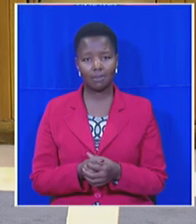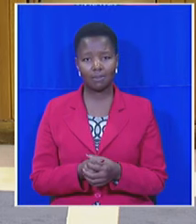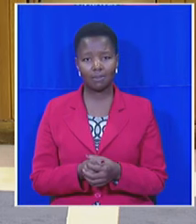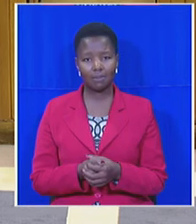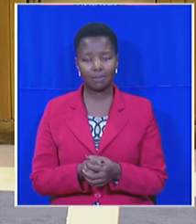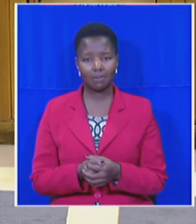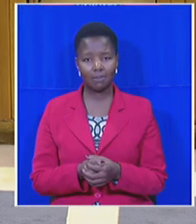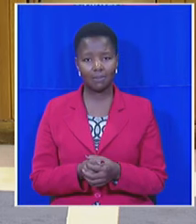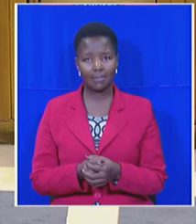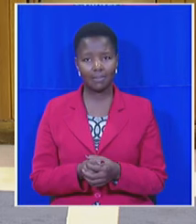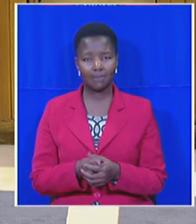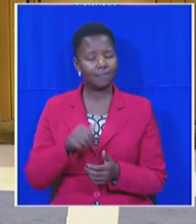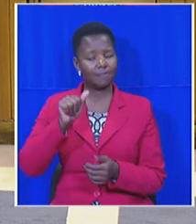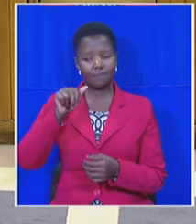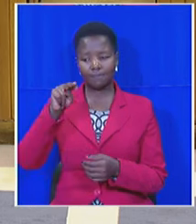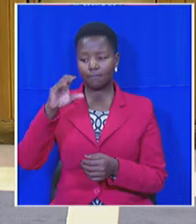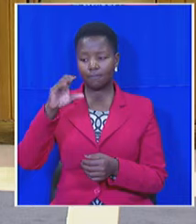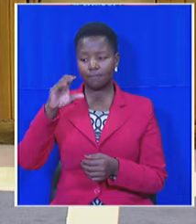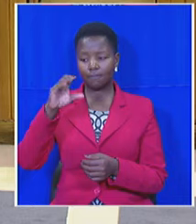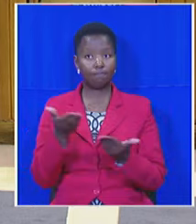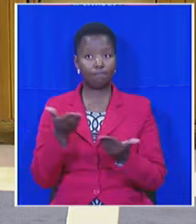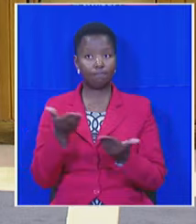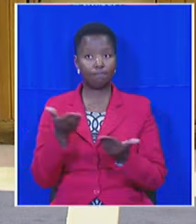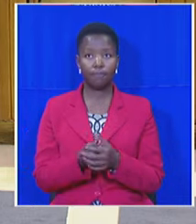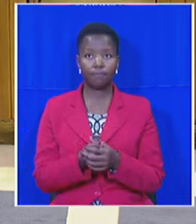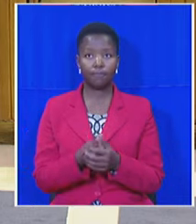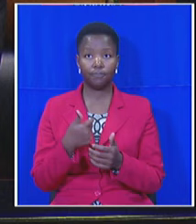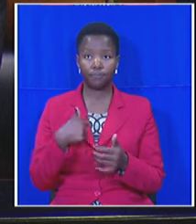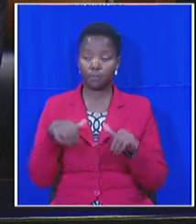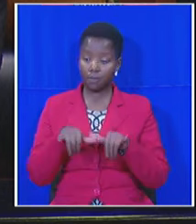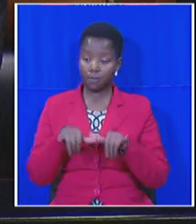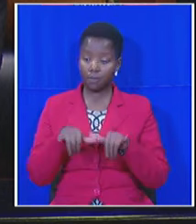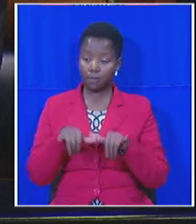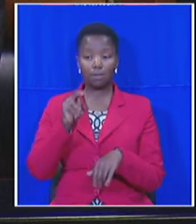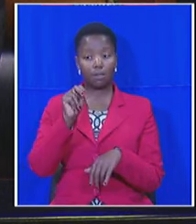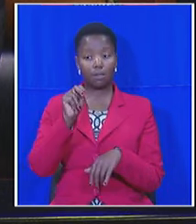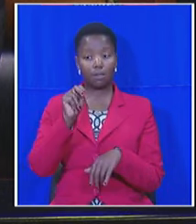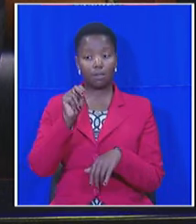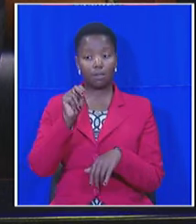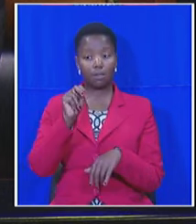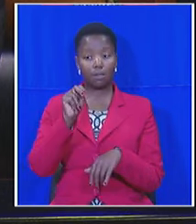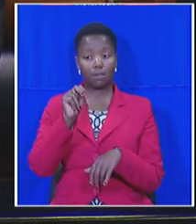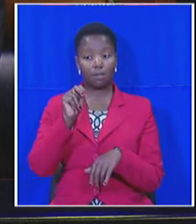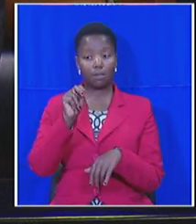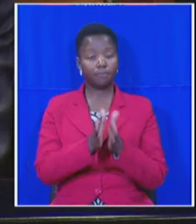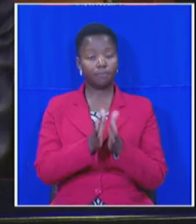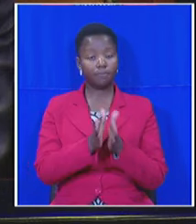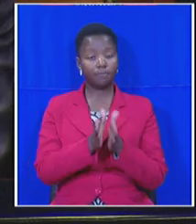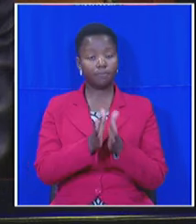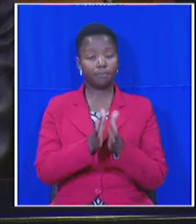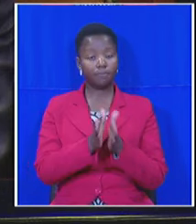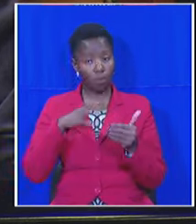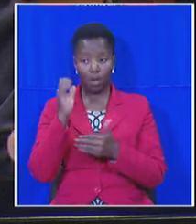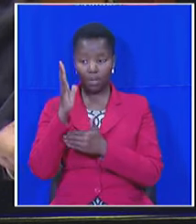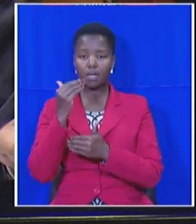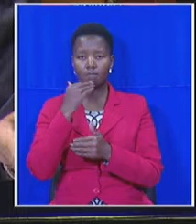Yes, ANC. I'm just waiting for the members of the NFP. May I request members who want to make declarations to move